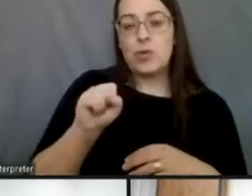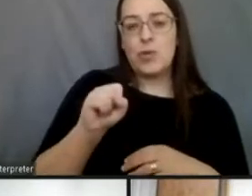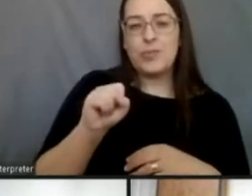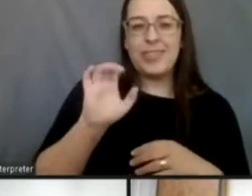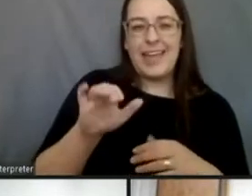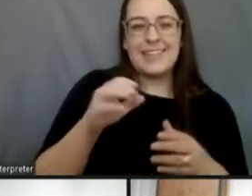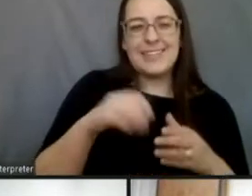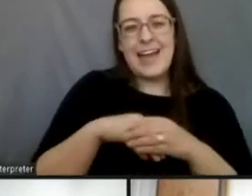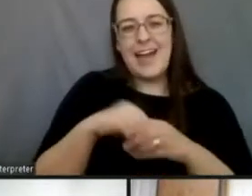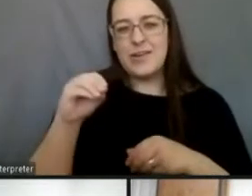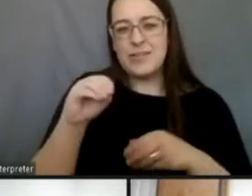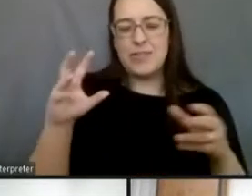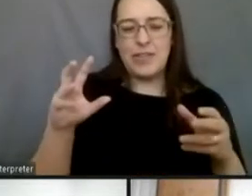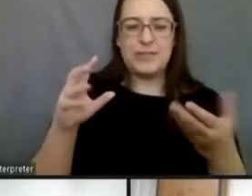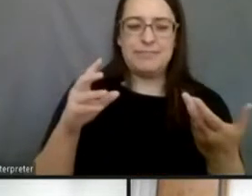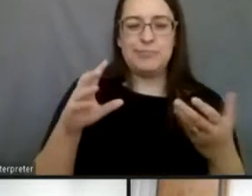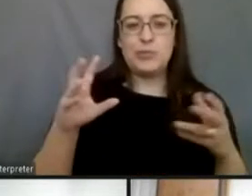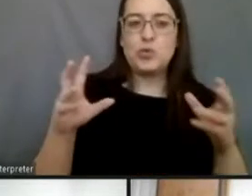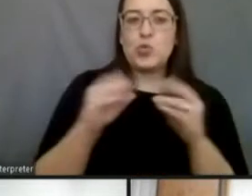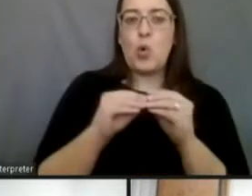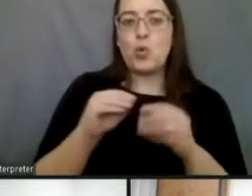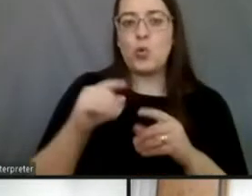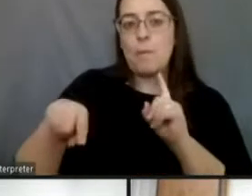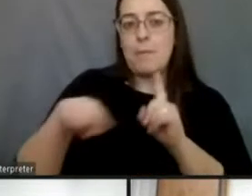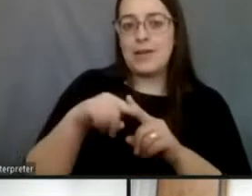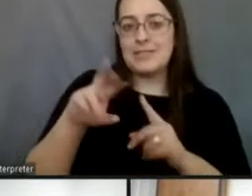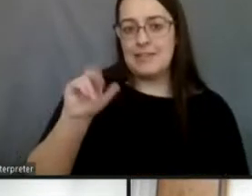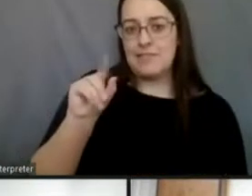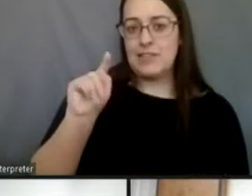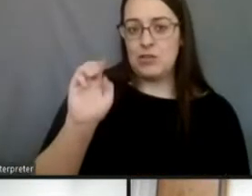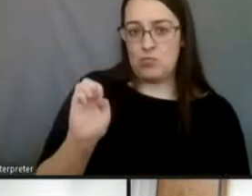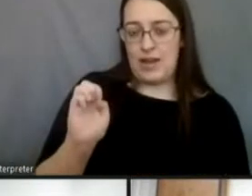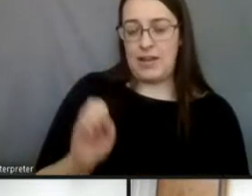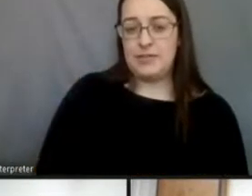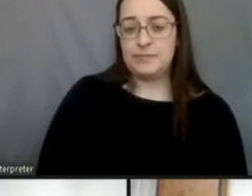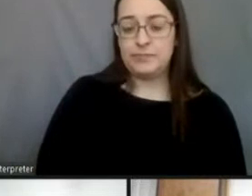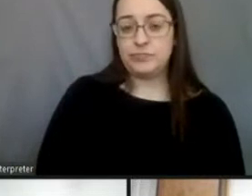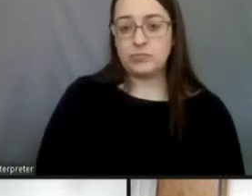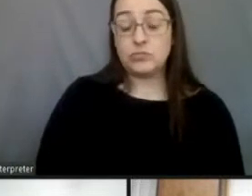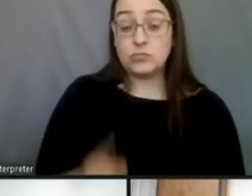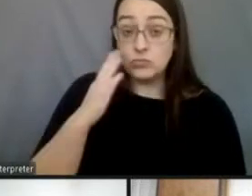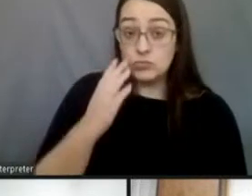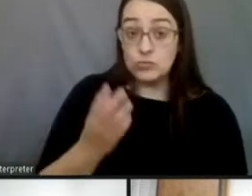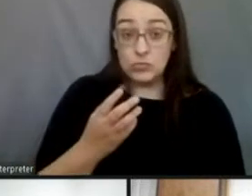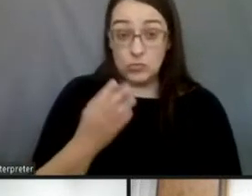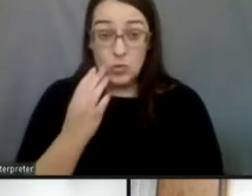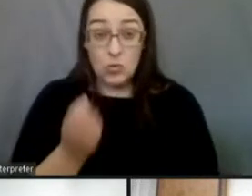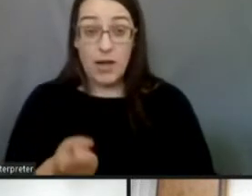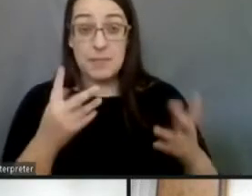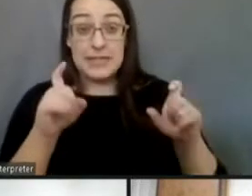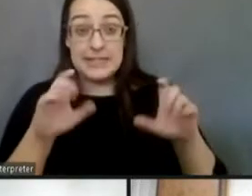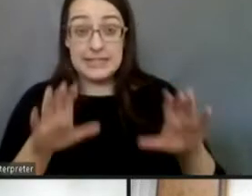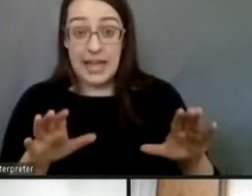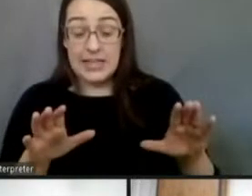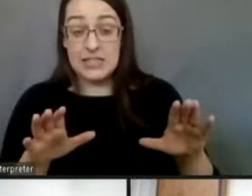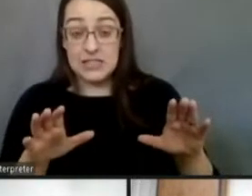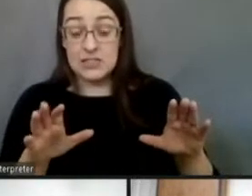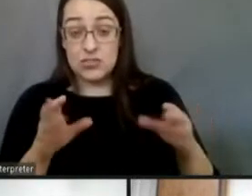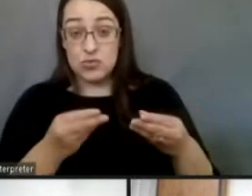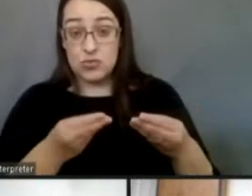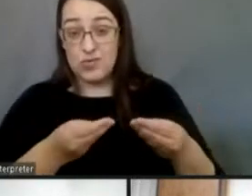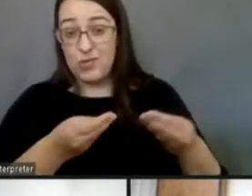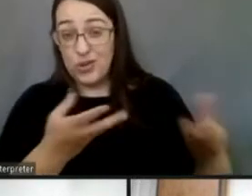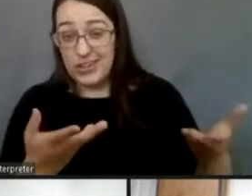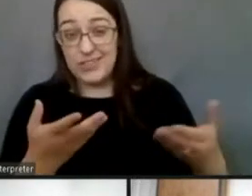of the total positivity rate. But do you know how many tests you're running at the